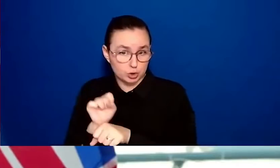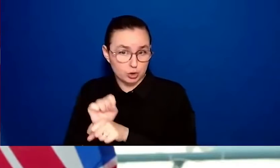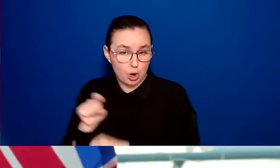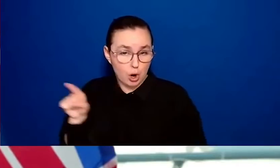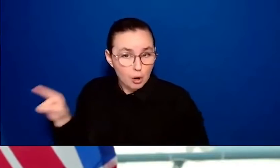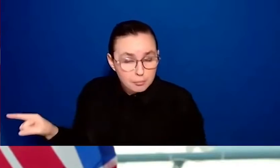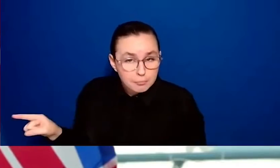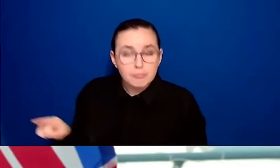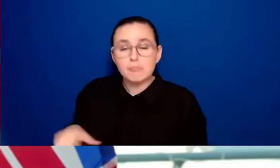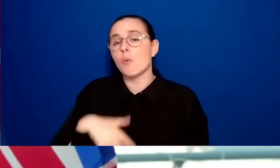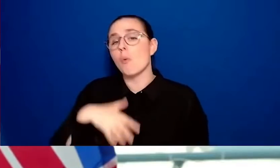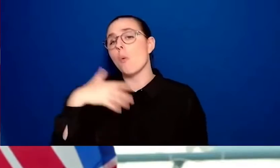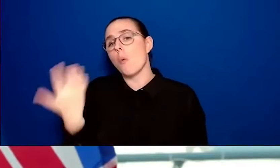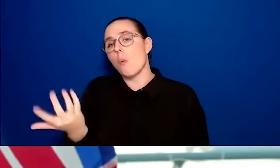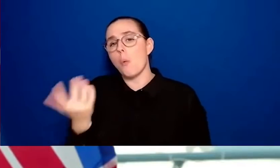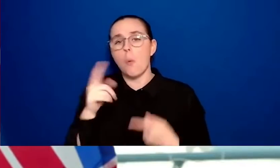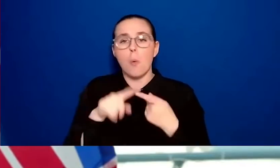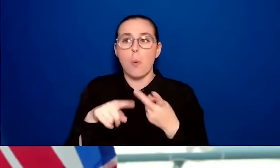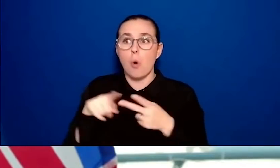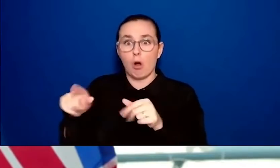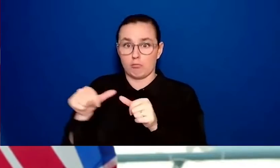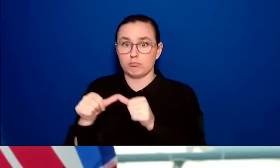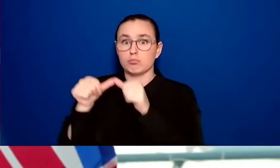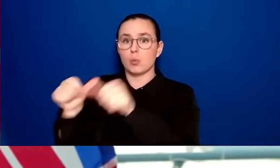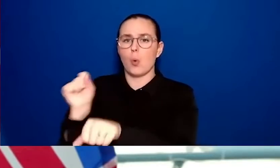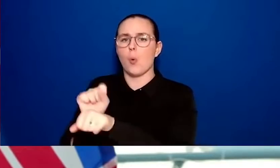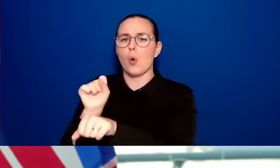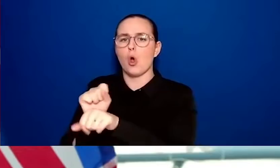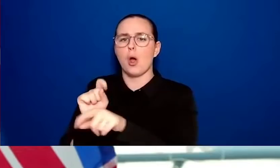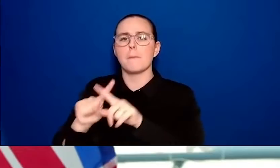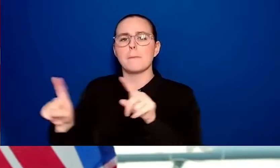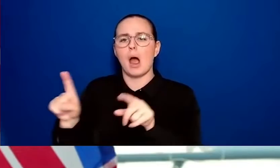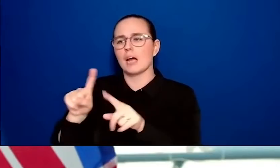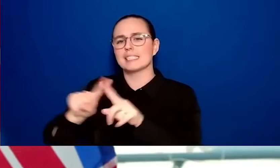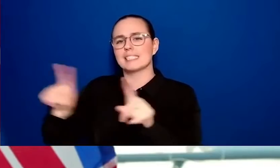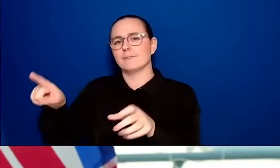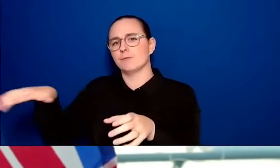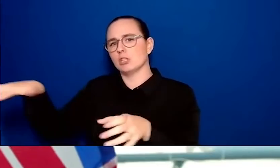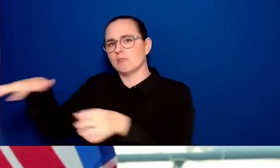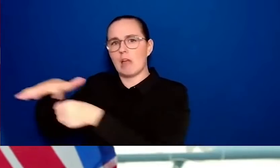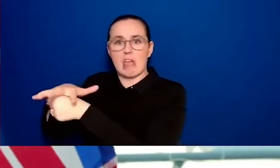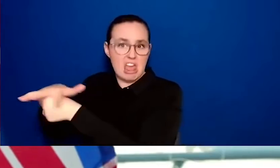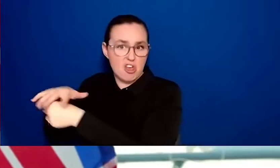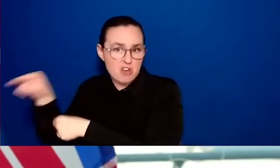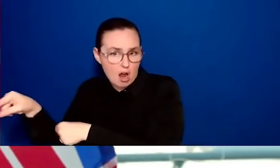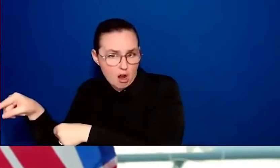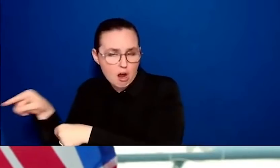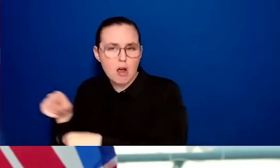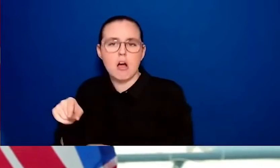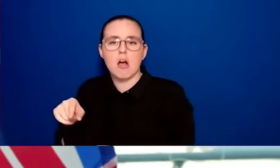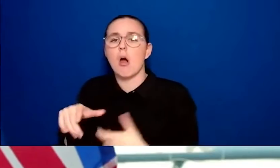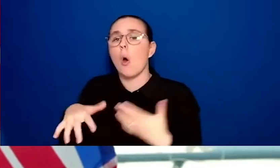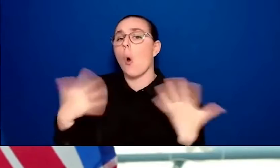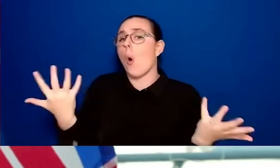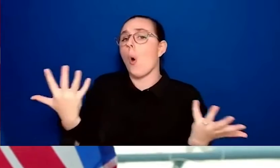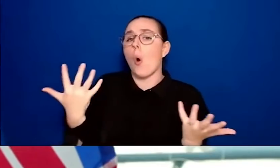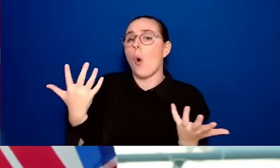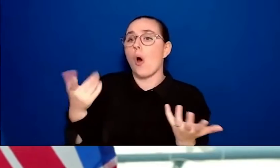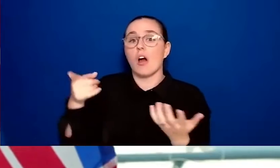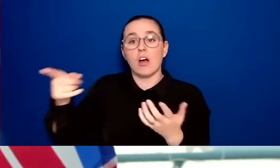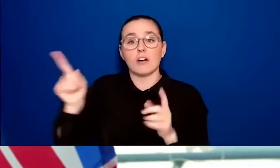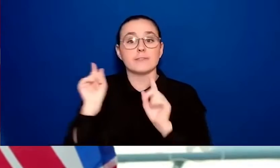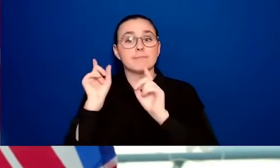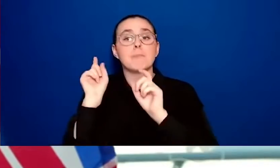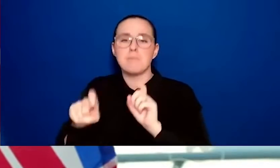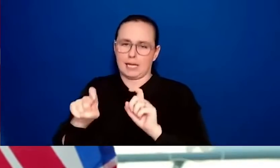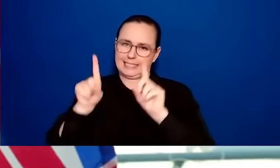assigned to separate areas, having to take additional measures, like being tested on a regular basis. But